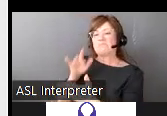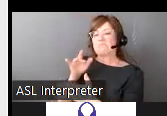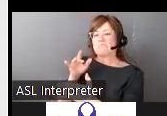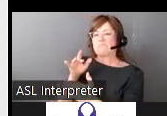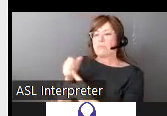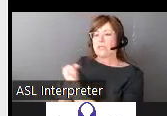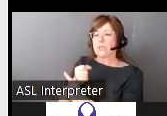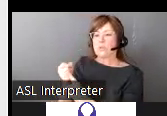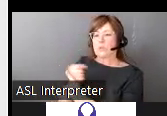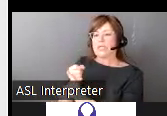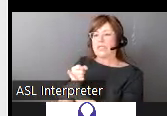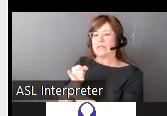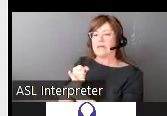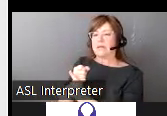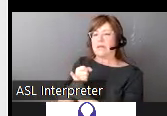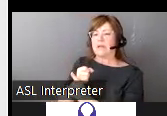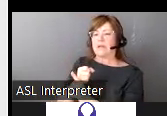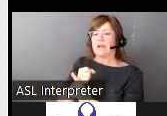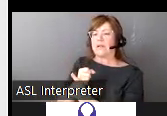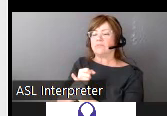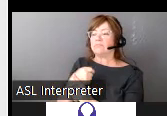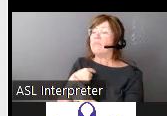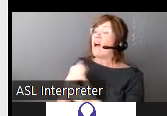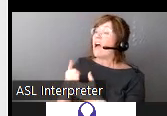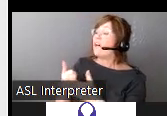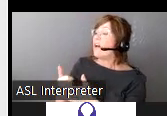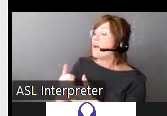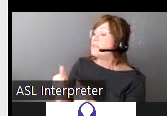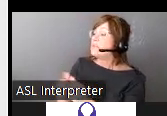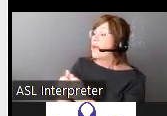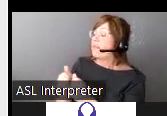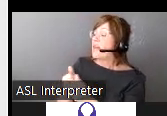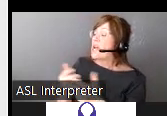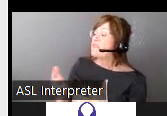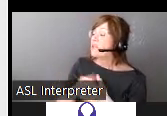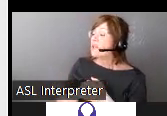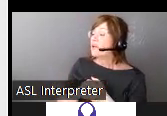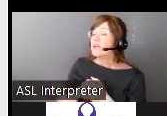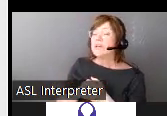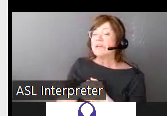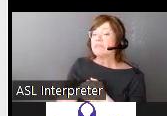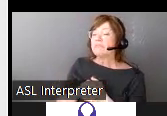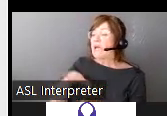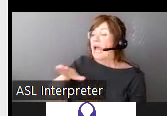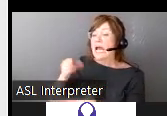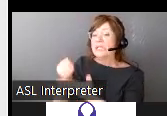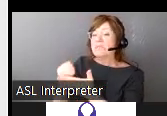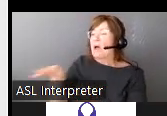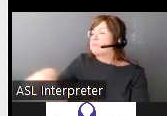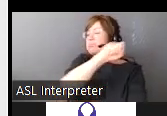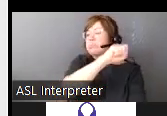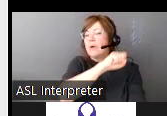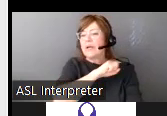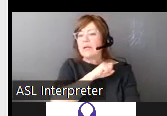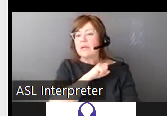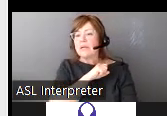person. He said something like, 'I help you with everything.' And then he took all the money away. The person has